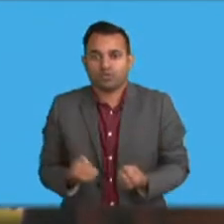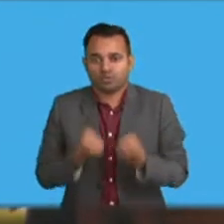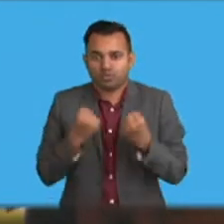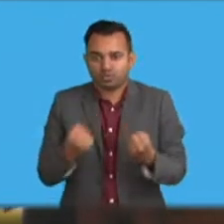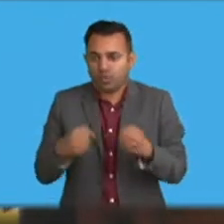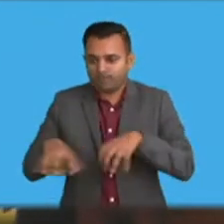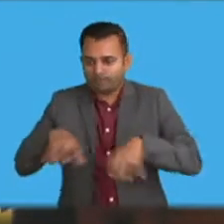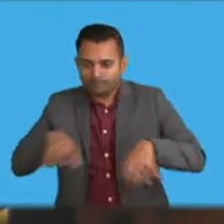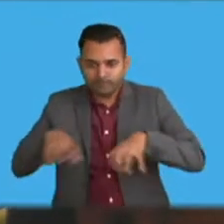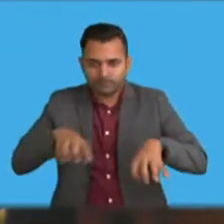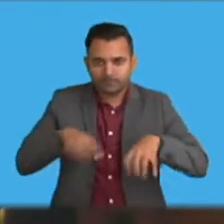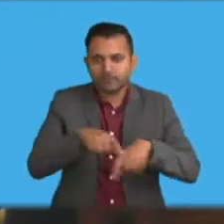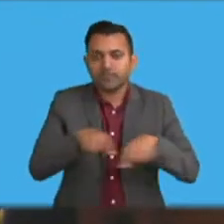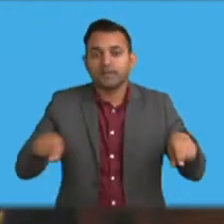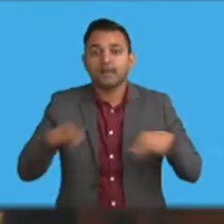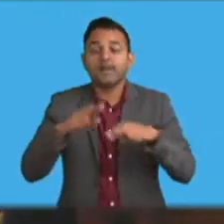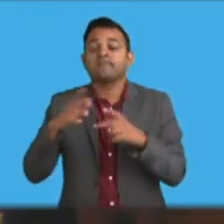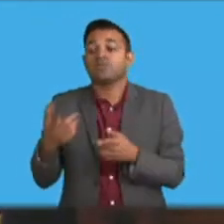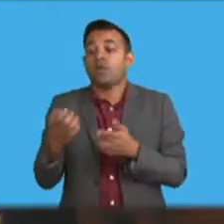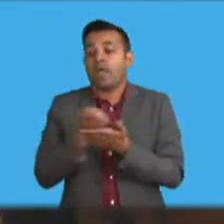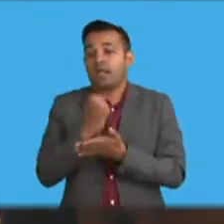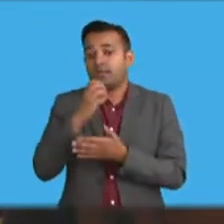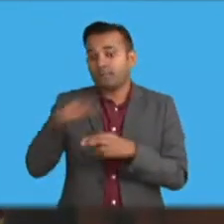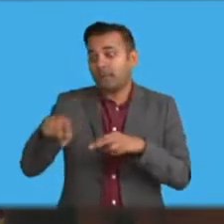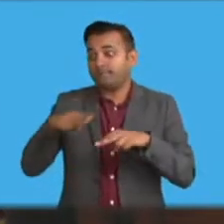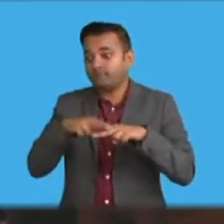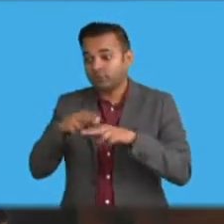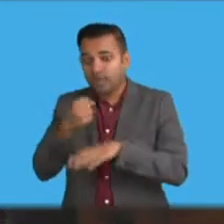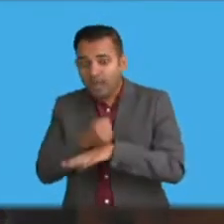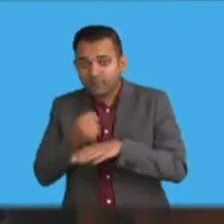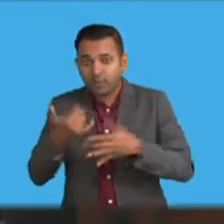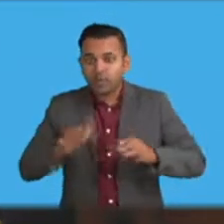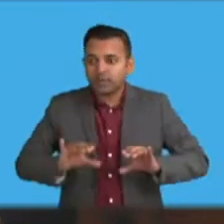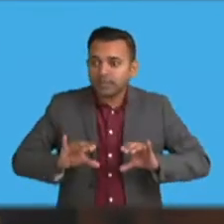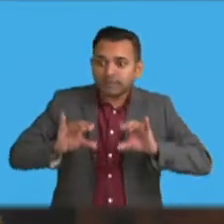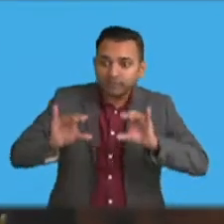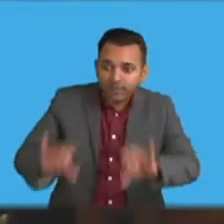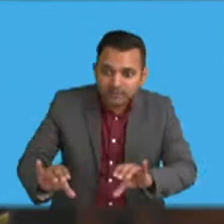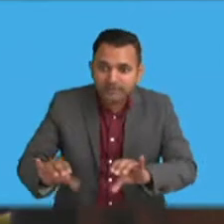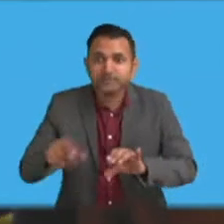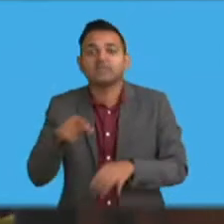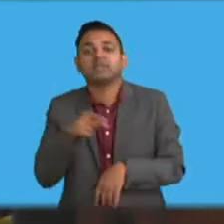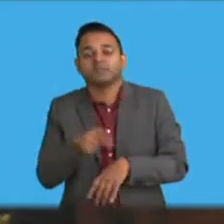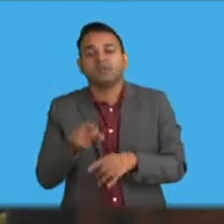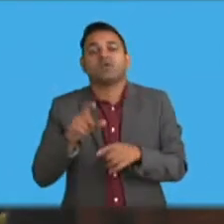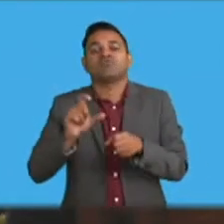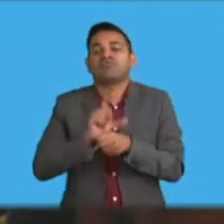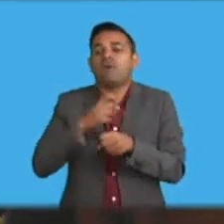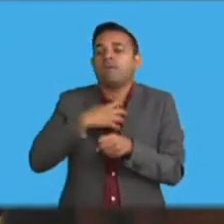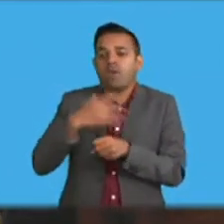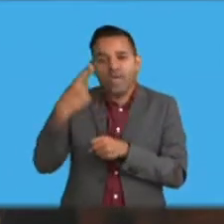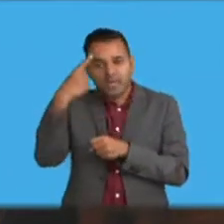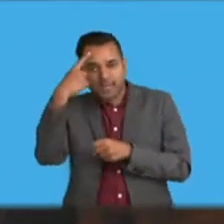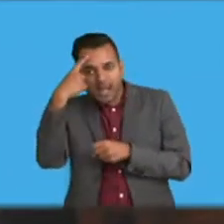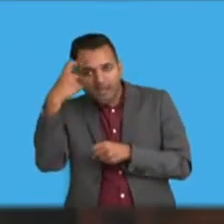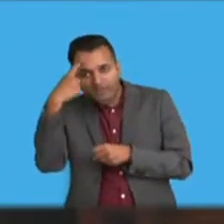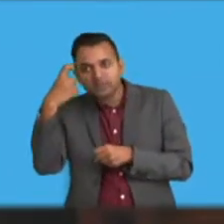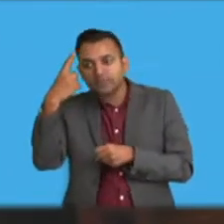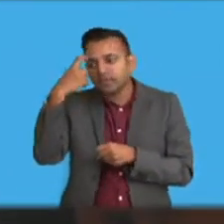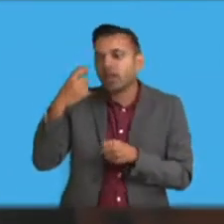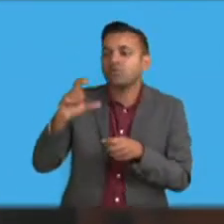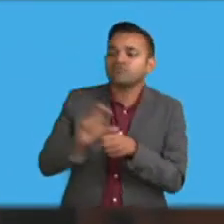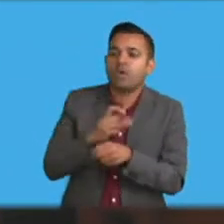Fijian government has invested in a number of initiatives that aim at creating jobs, generating income,